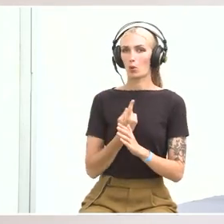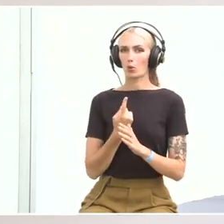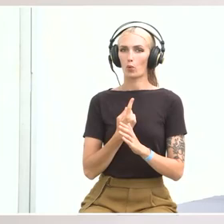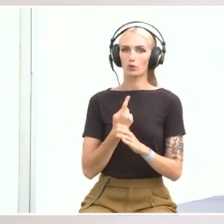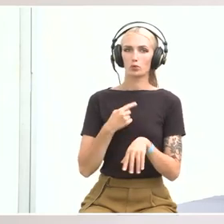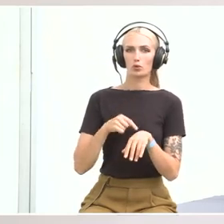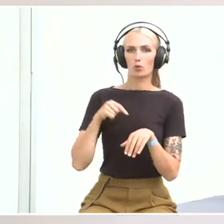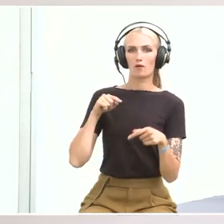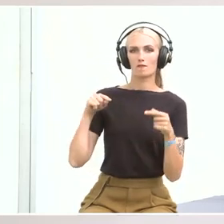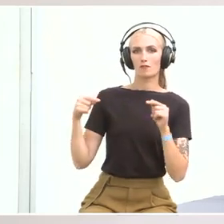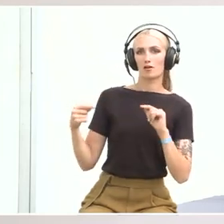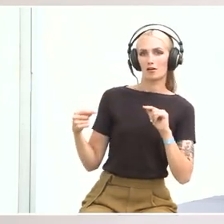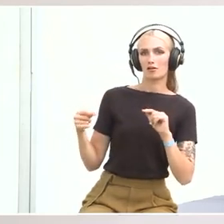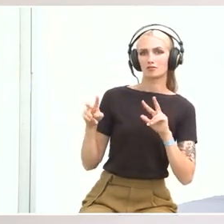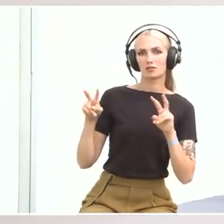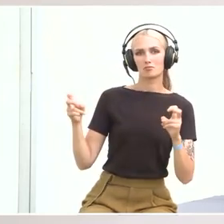loneliness.